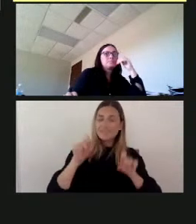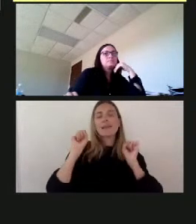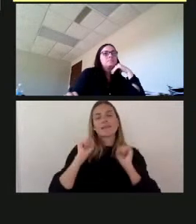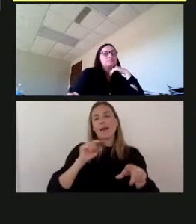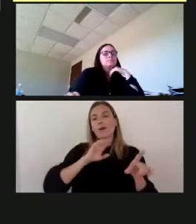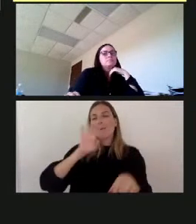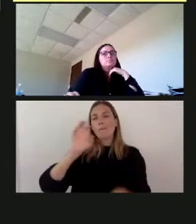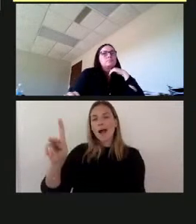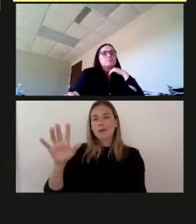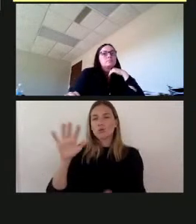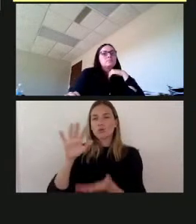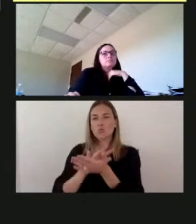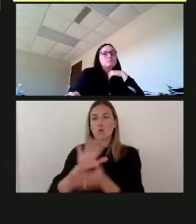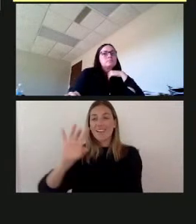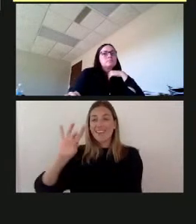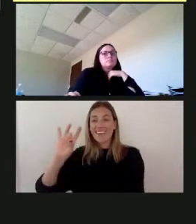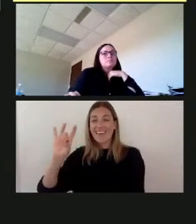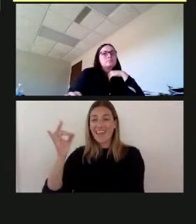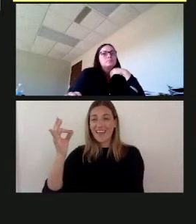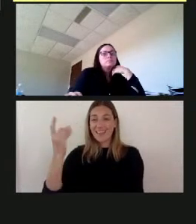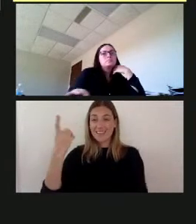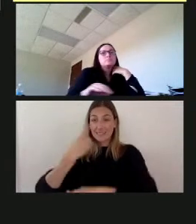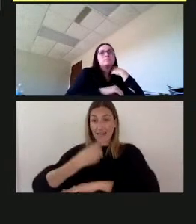on the 8th day.